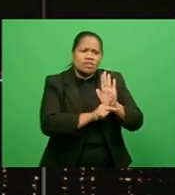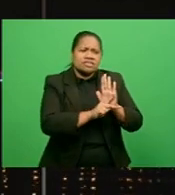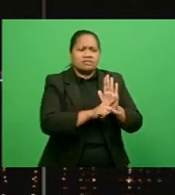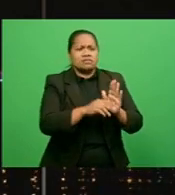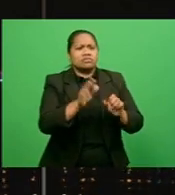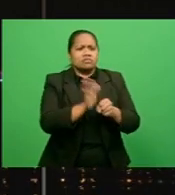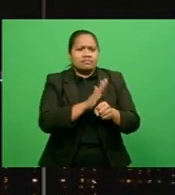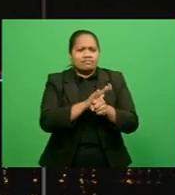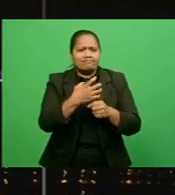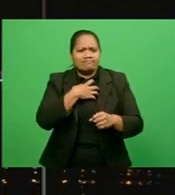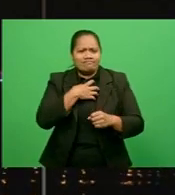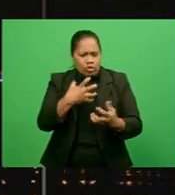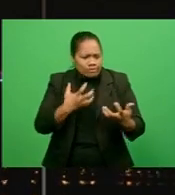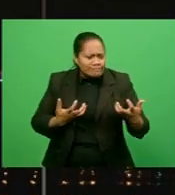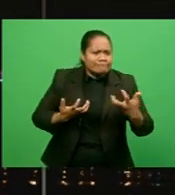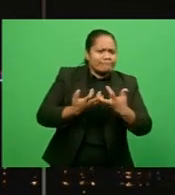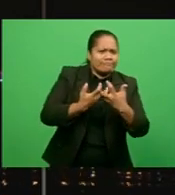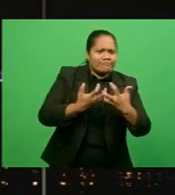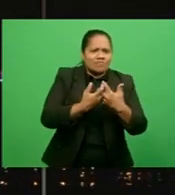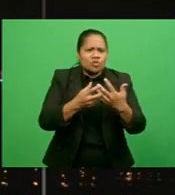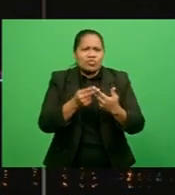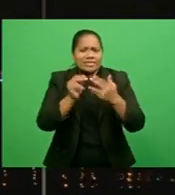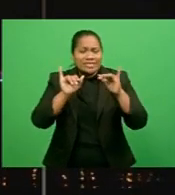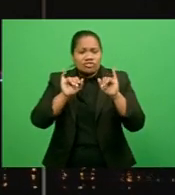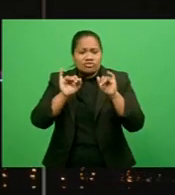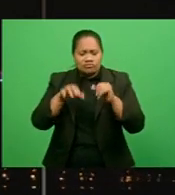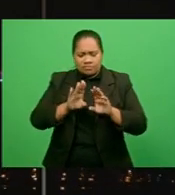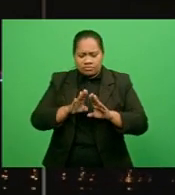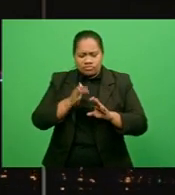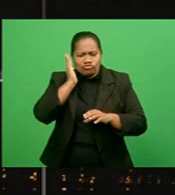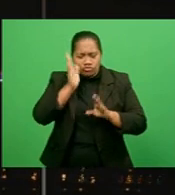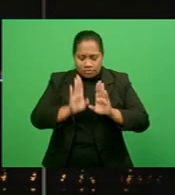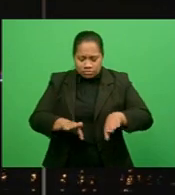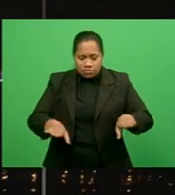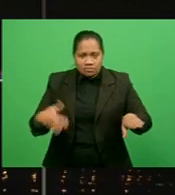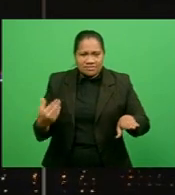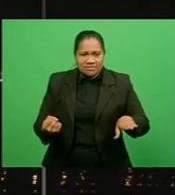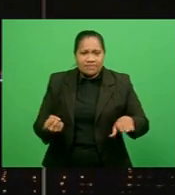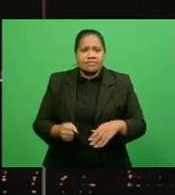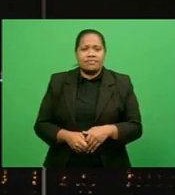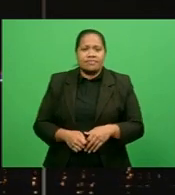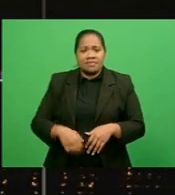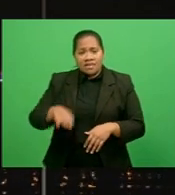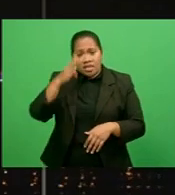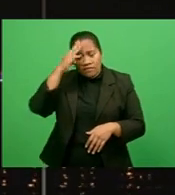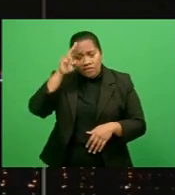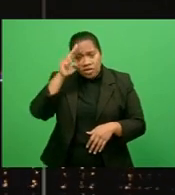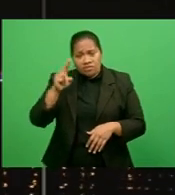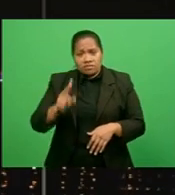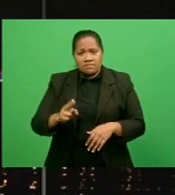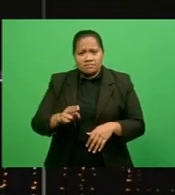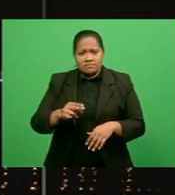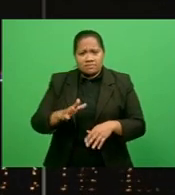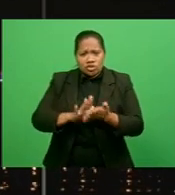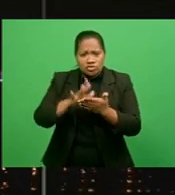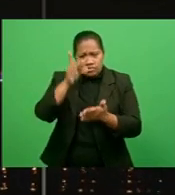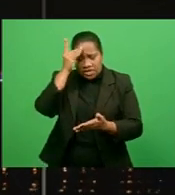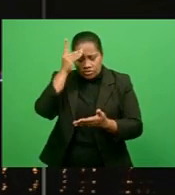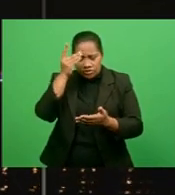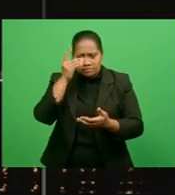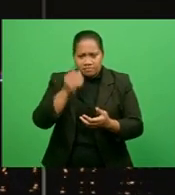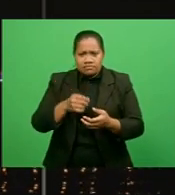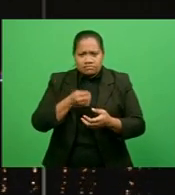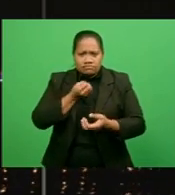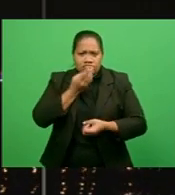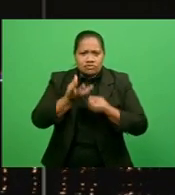to curbing pressing issues faced by school children. Head of National Education Service Delivery, Timothy Mbure, highlighted this during